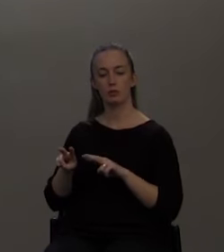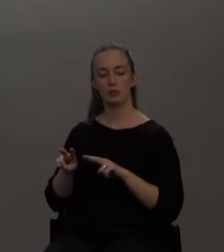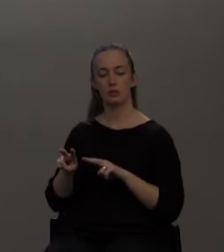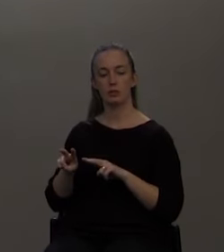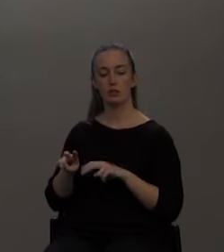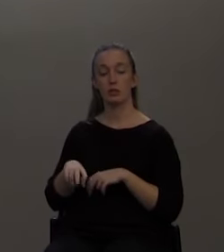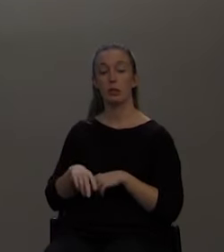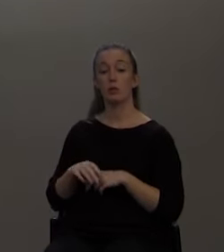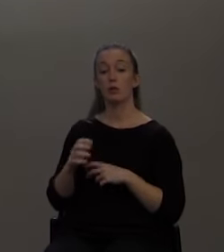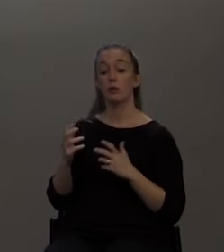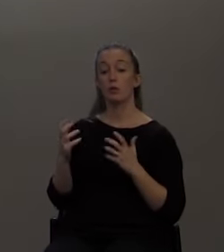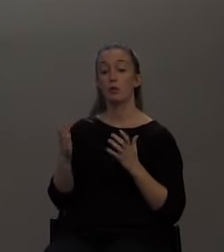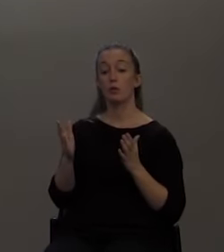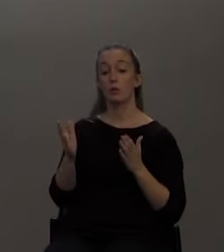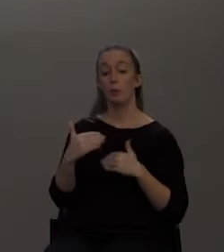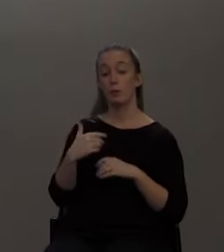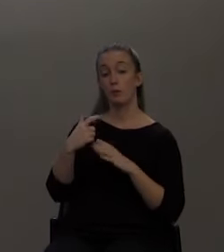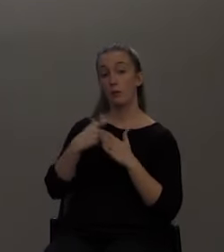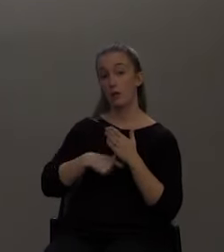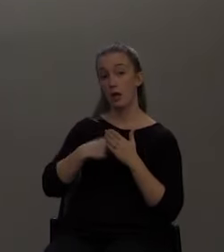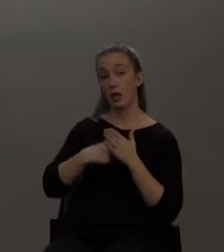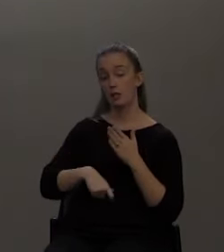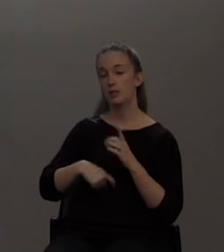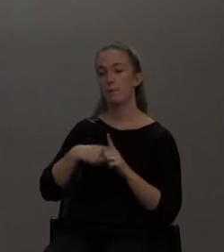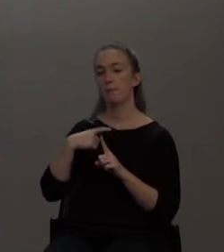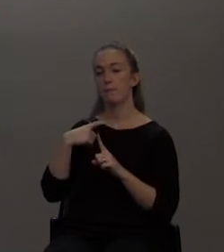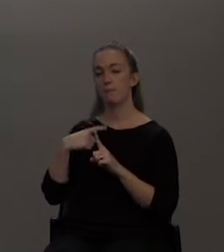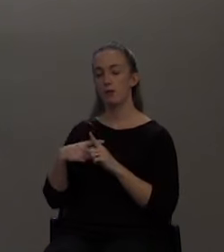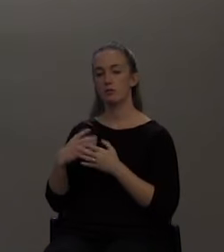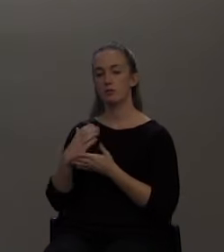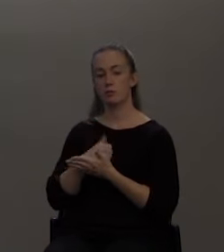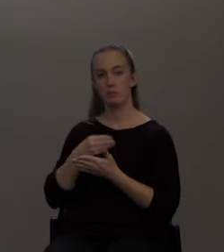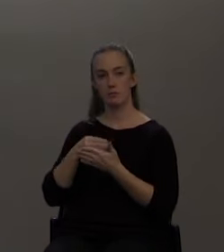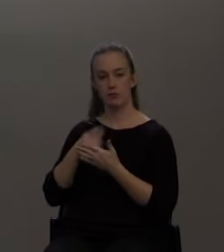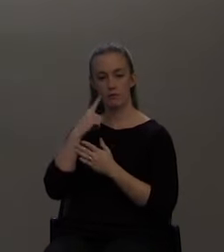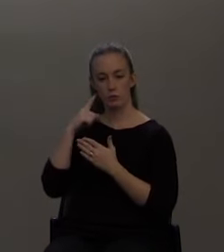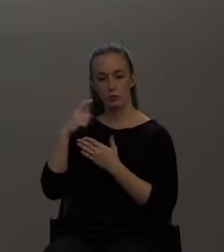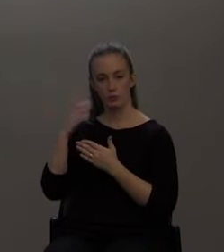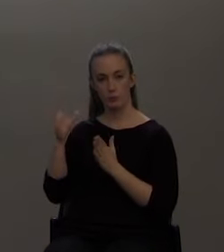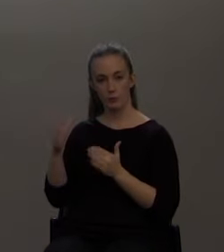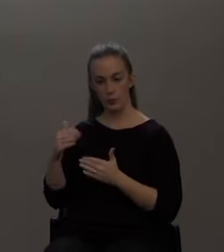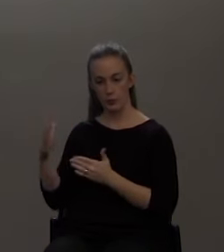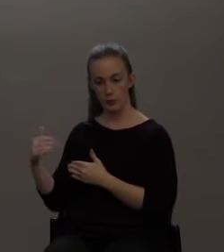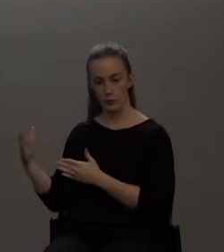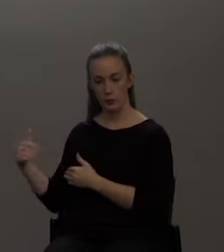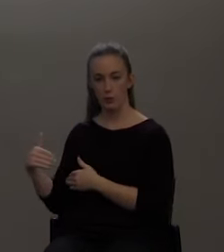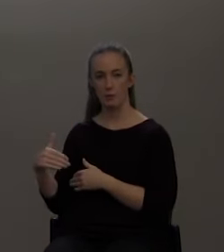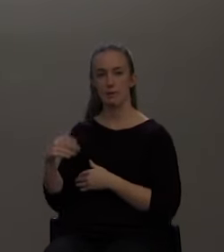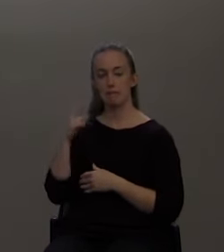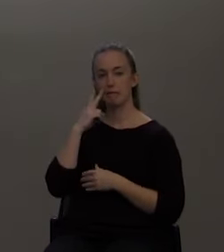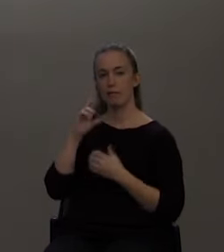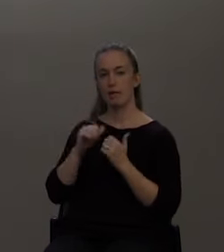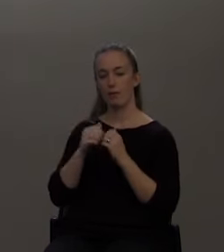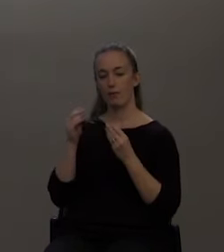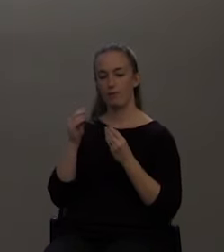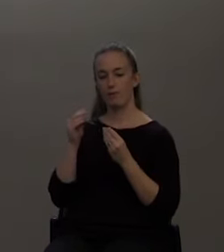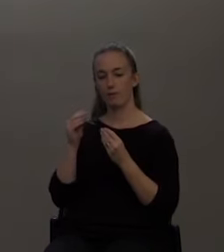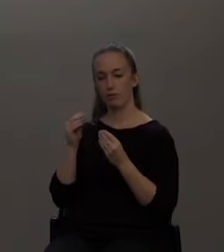in roommates, and the revenue per room to look at the efficiency of how the rooms within a market